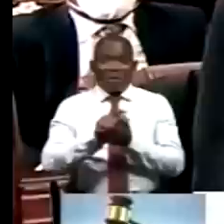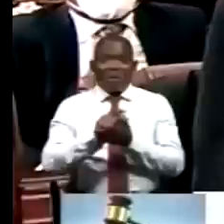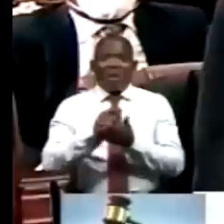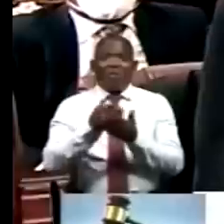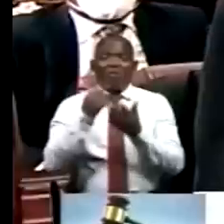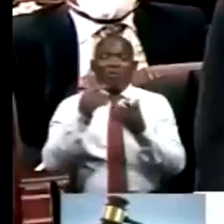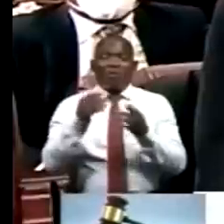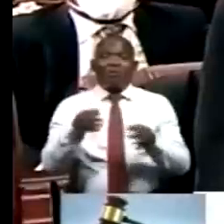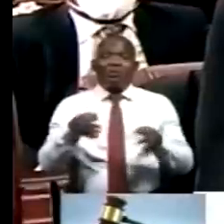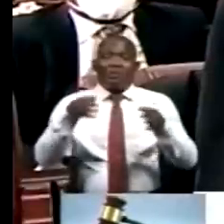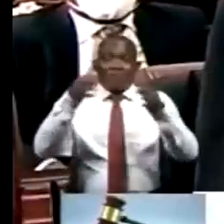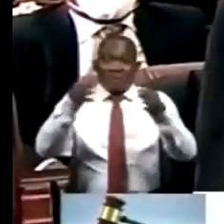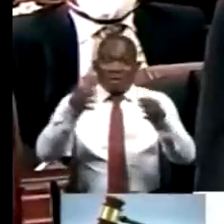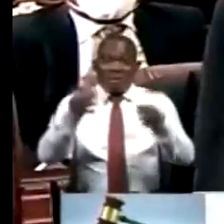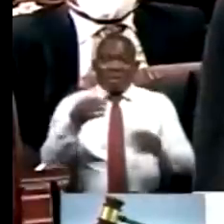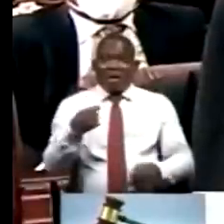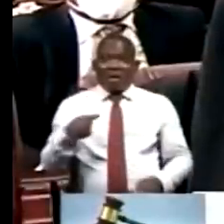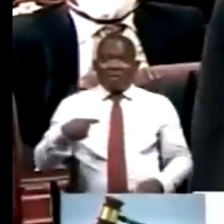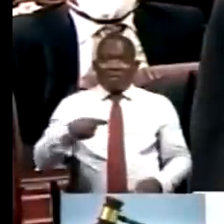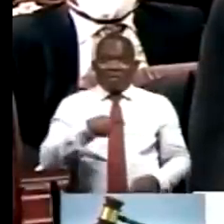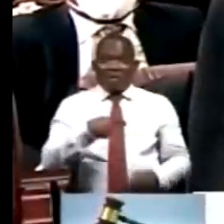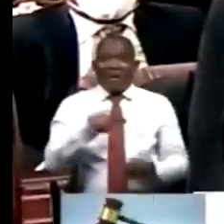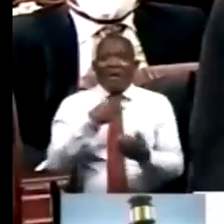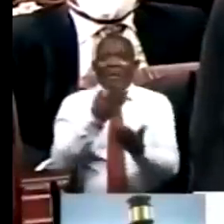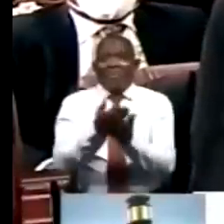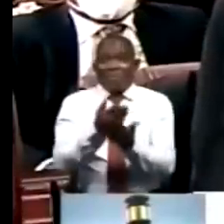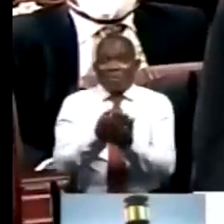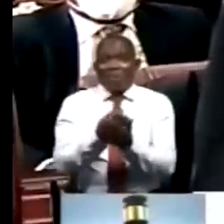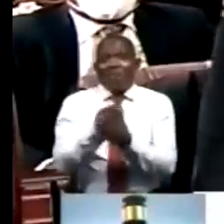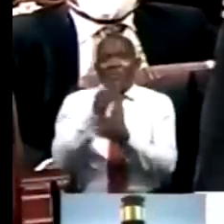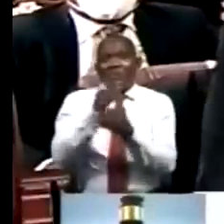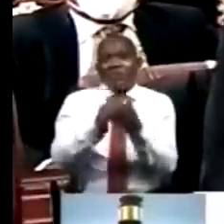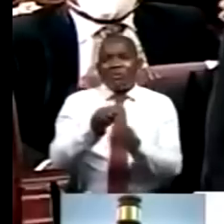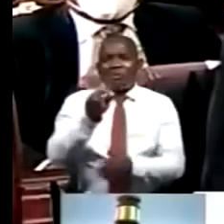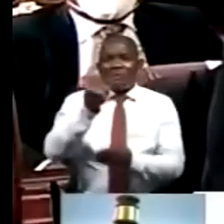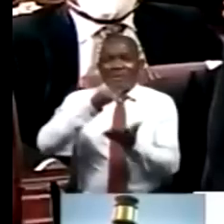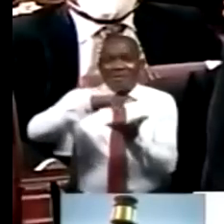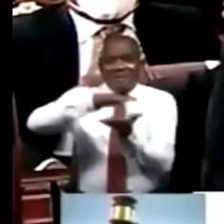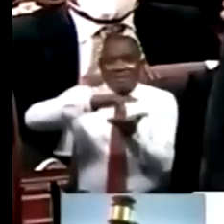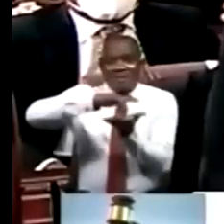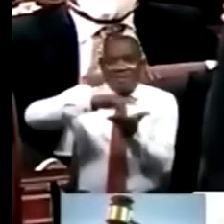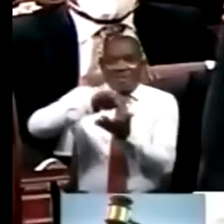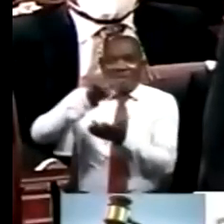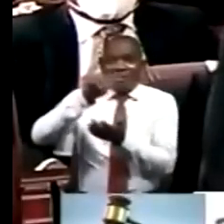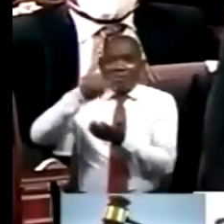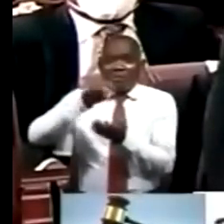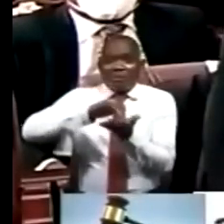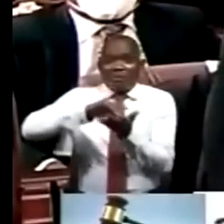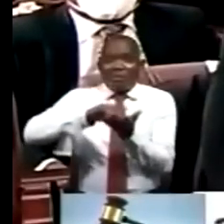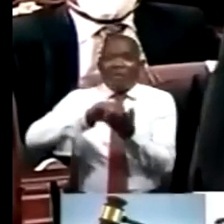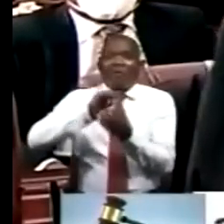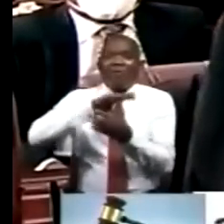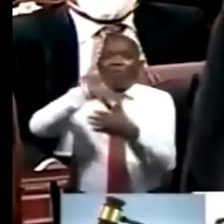request before the cross-examination begins that the tape that was tendered as part of the witness statement be